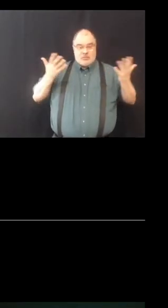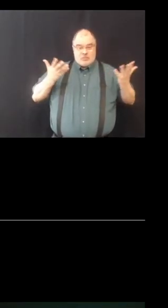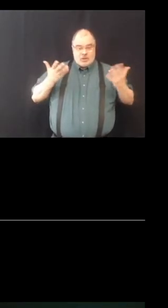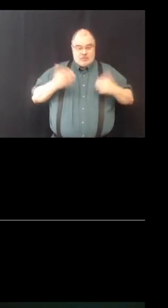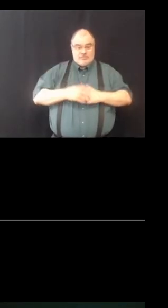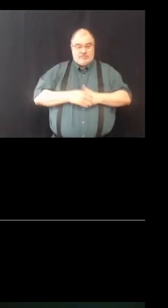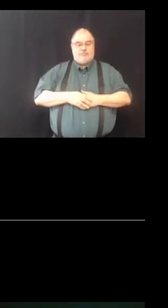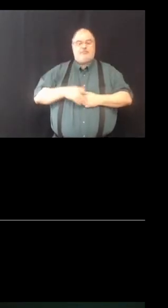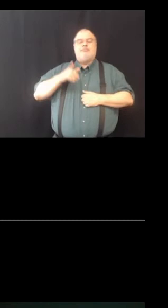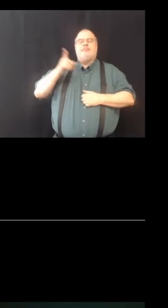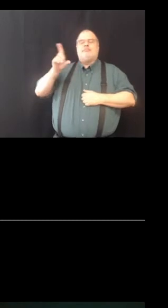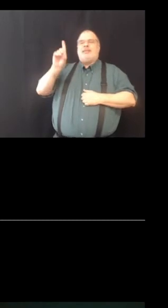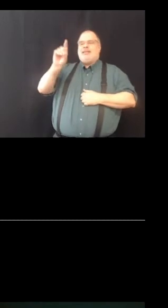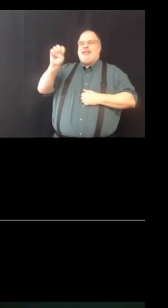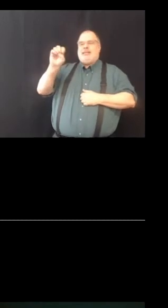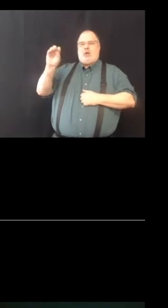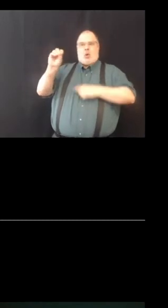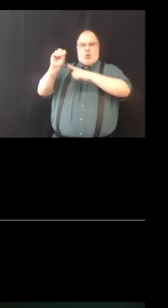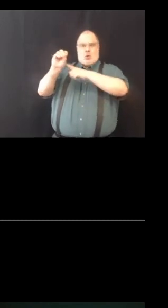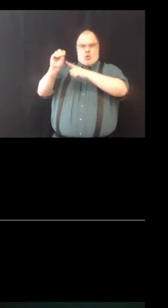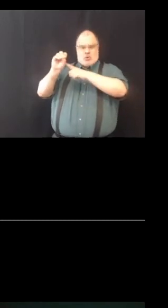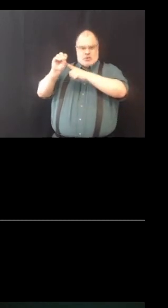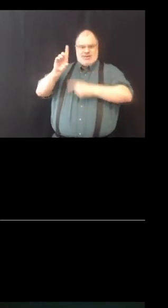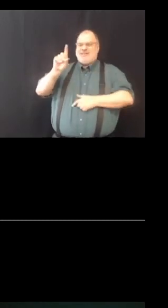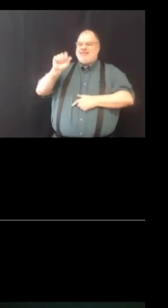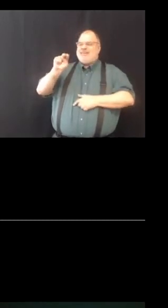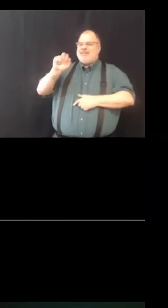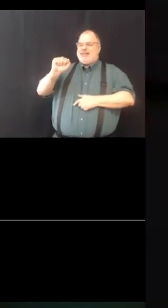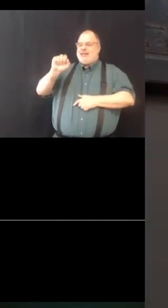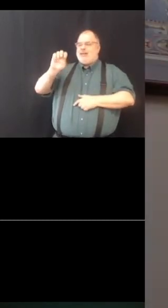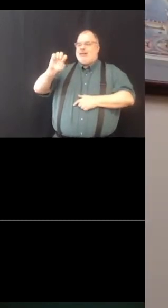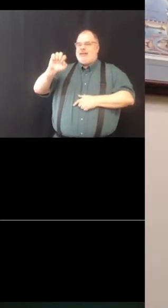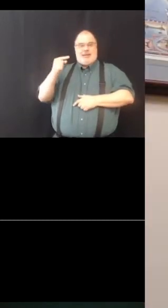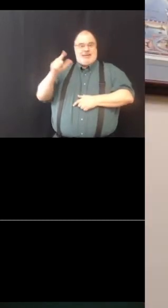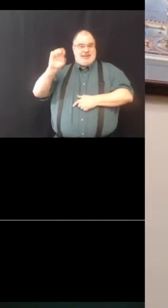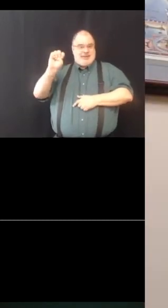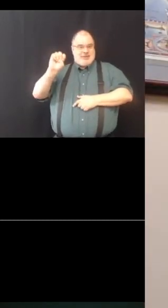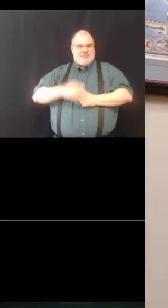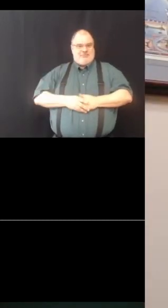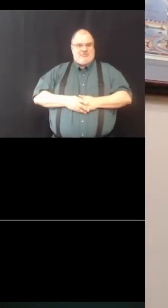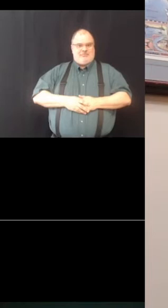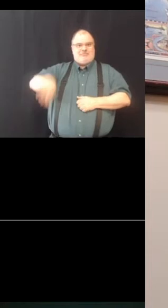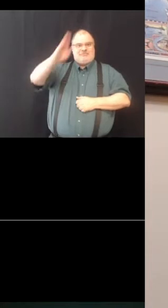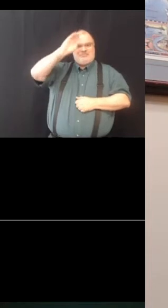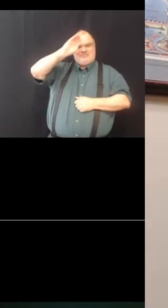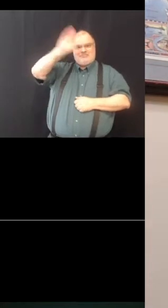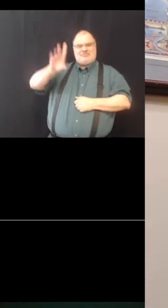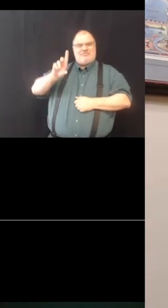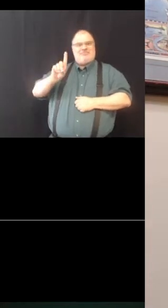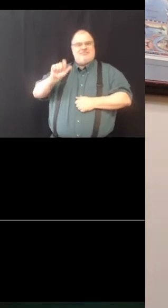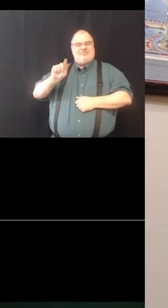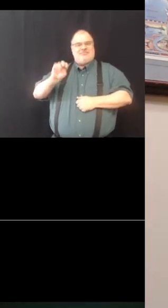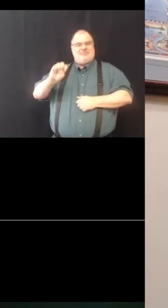Department of Economic Opportunity, Dane Eagle. Hello everyone, Dane Eagle here, Executive Director of the